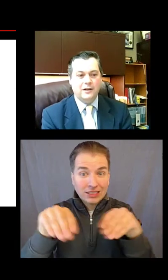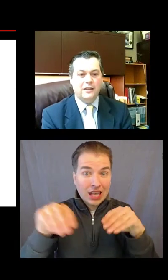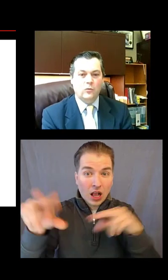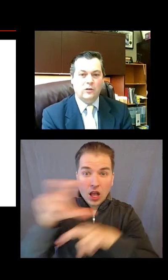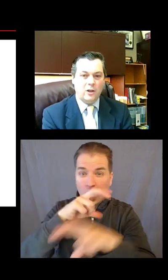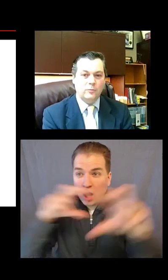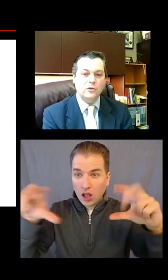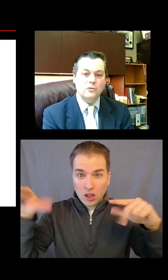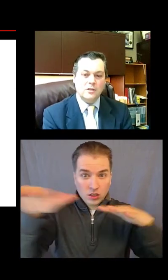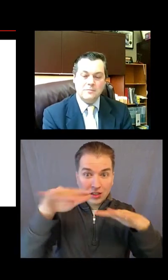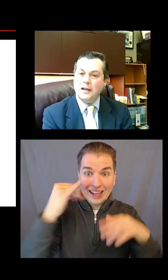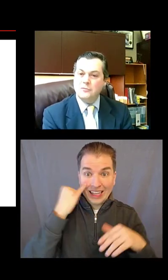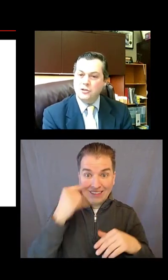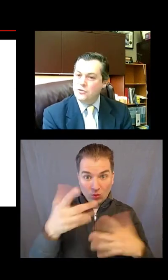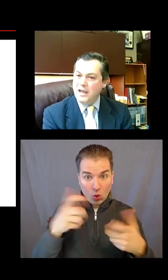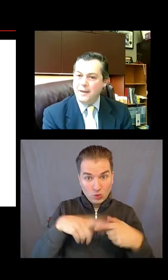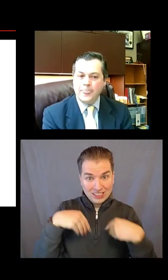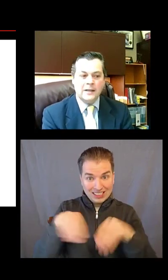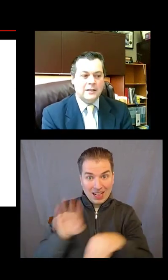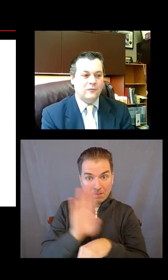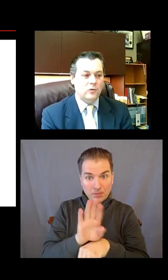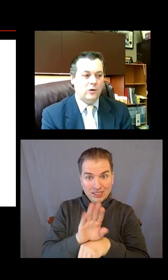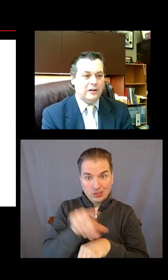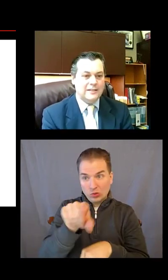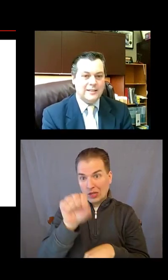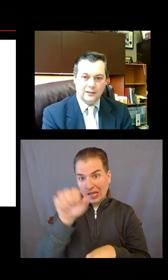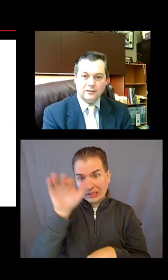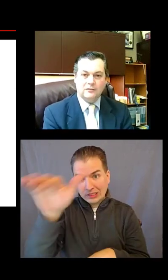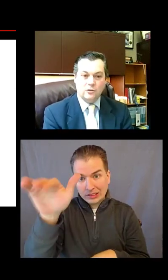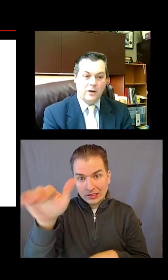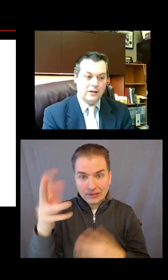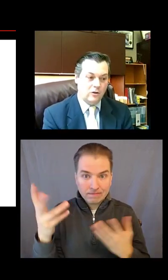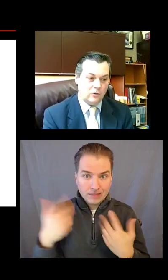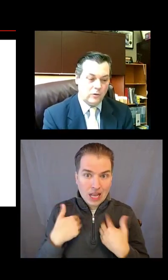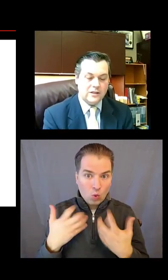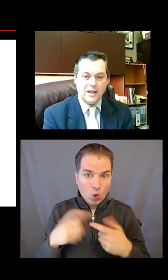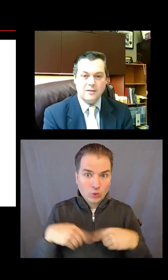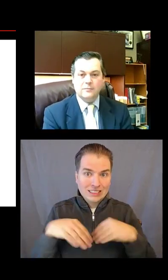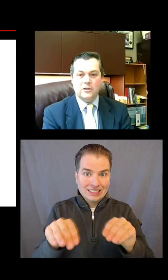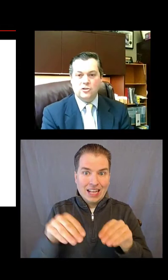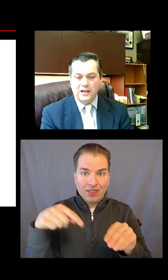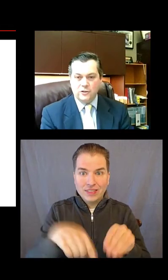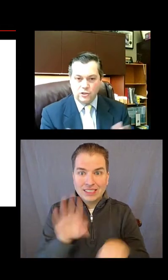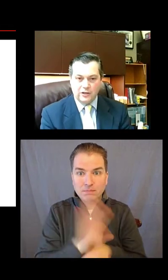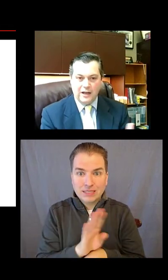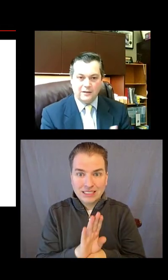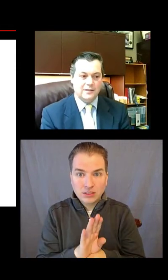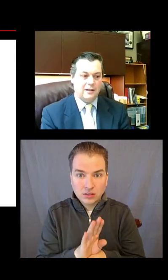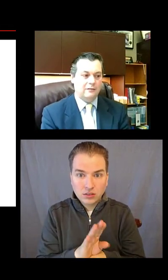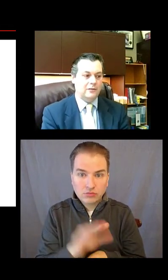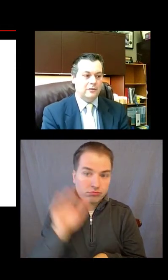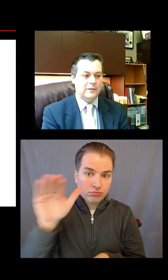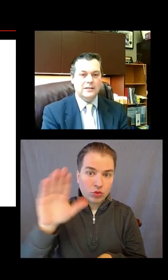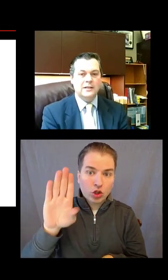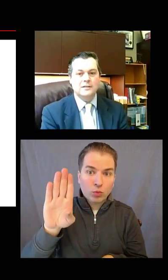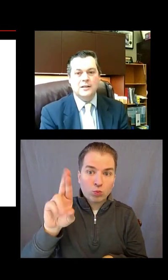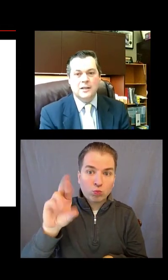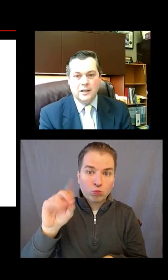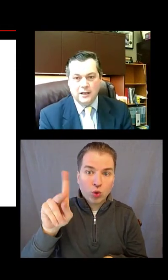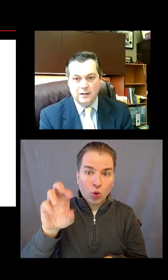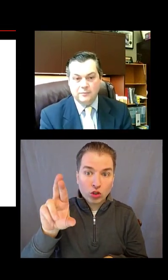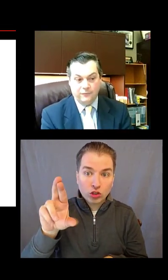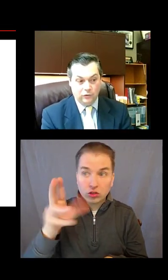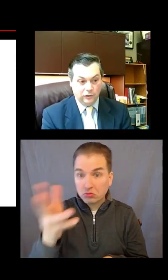out there that will help you sometimes do that. If you are a seller, you might go to one of them because you're not sure how to sell your